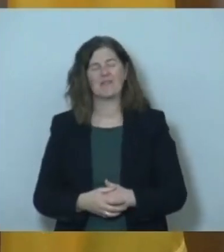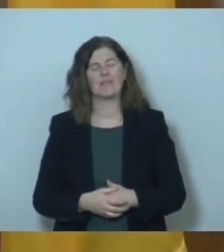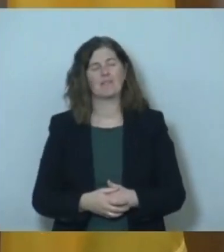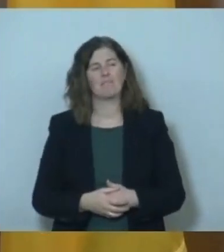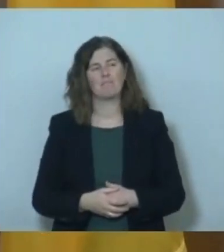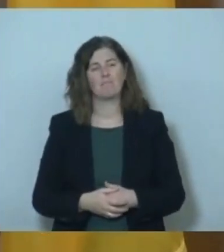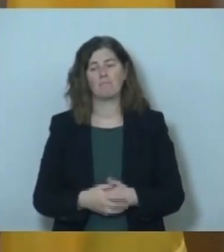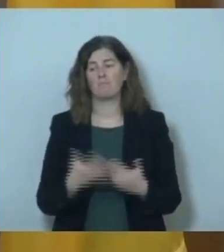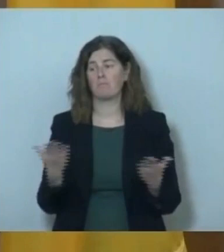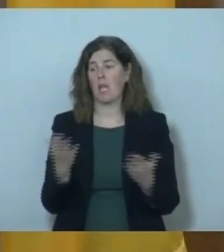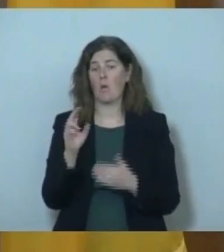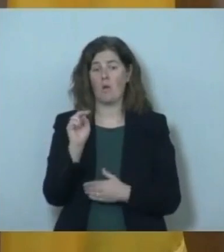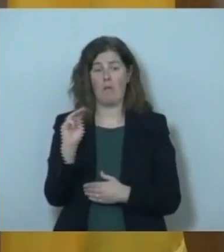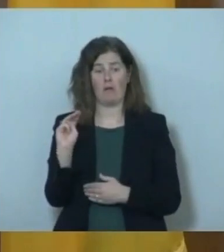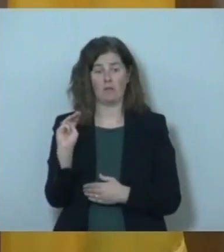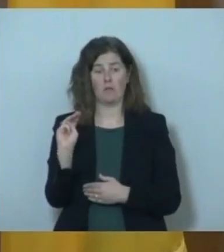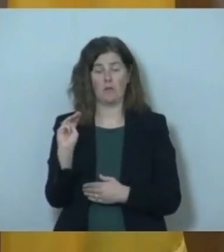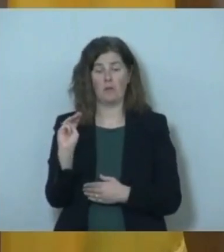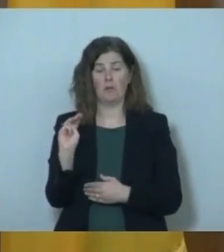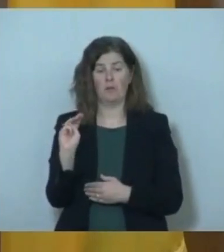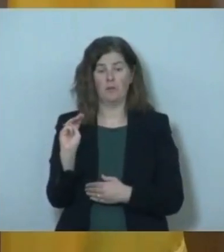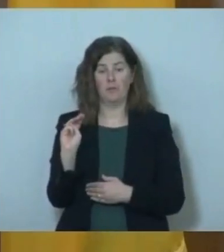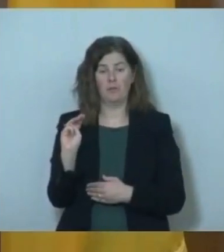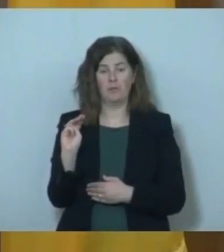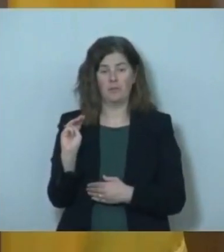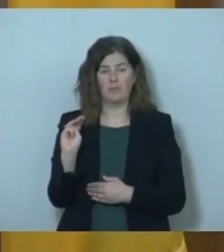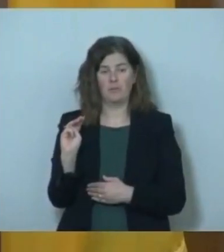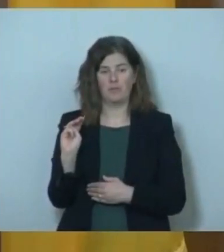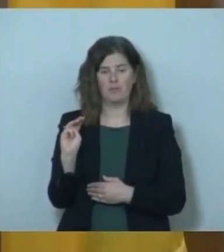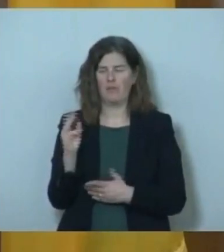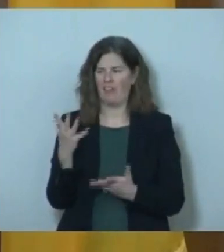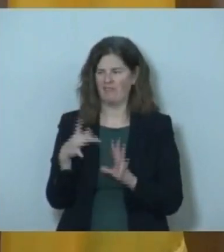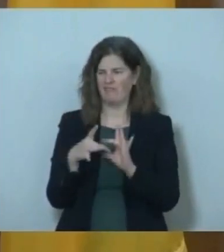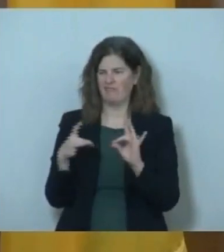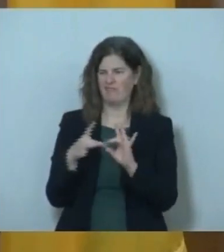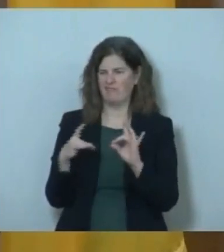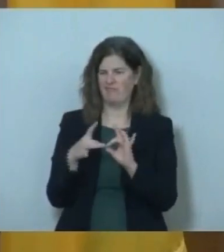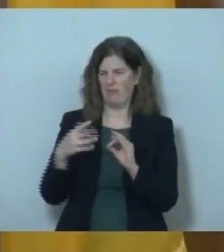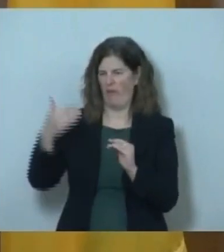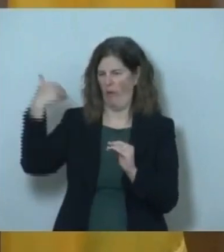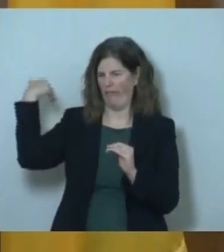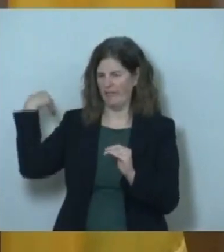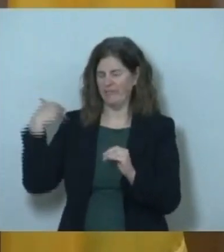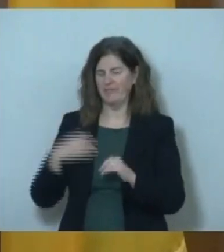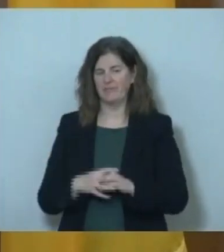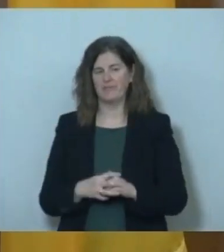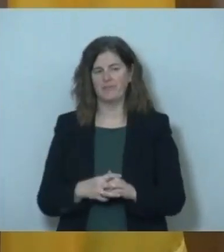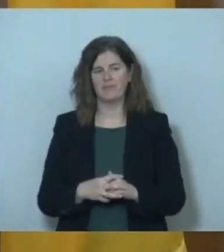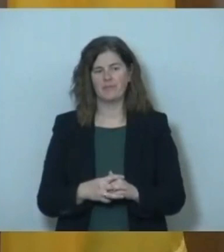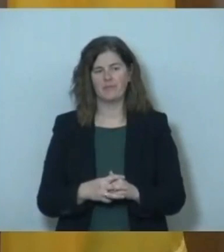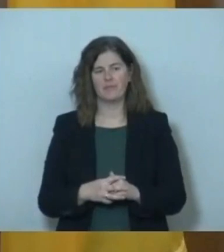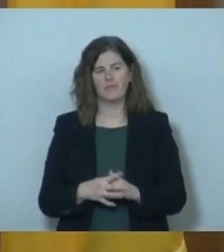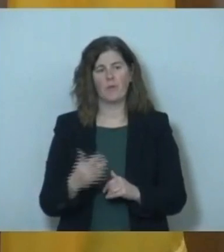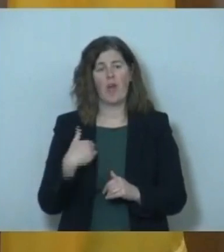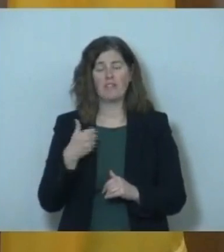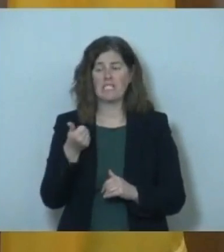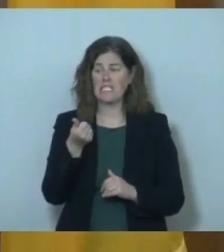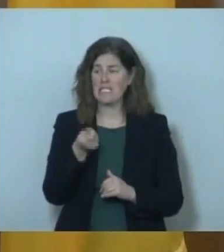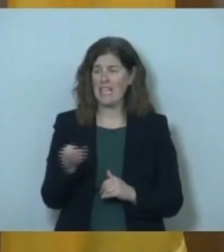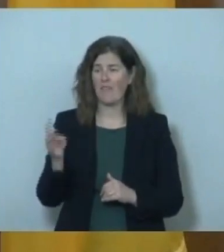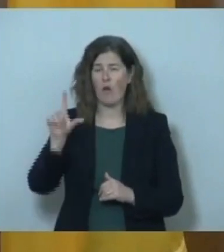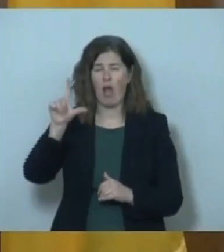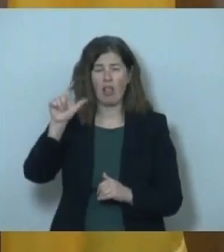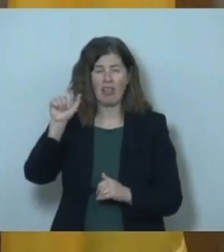So New Mexico has, and I've talked about this before, several